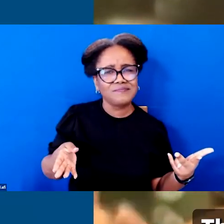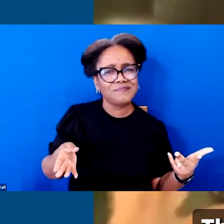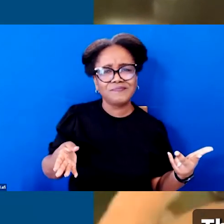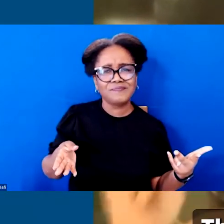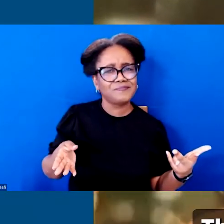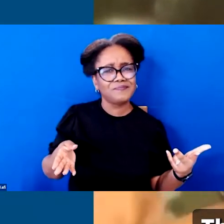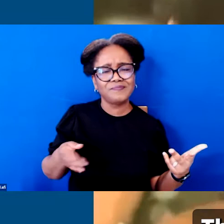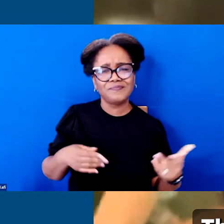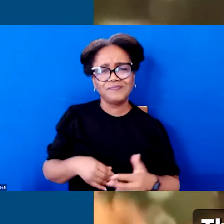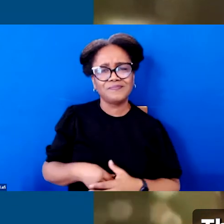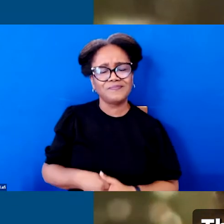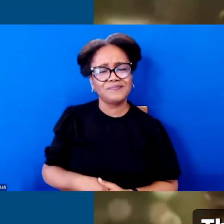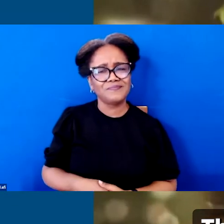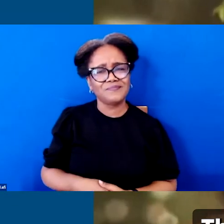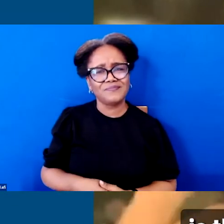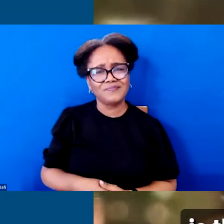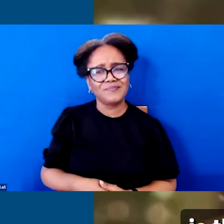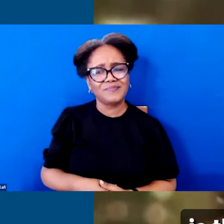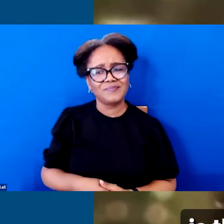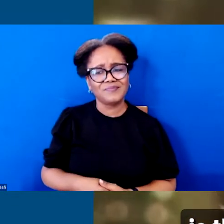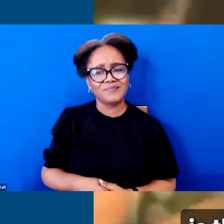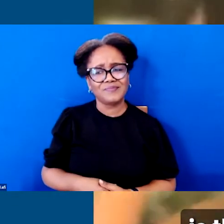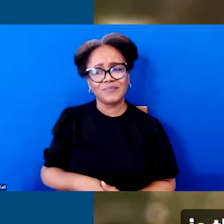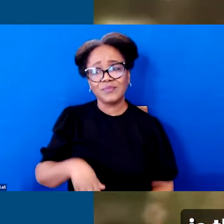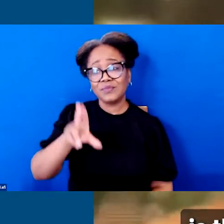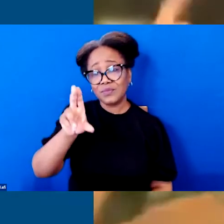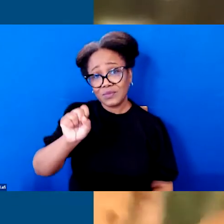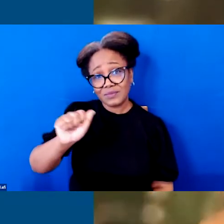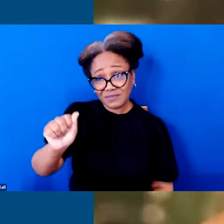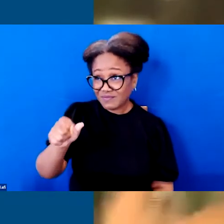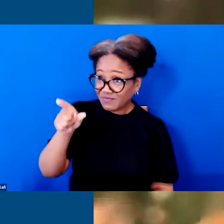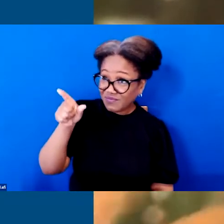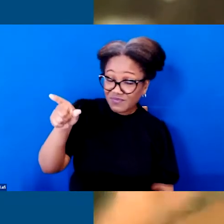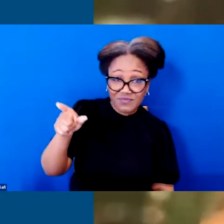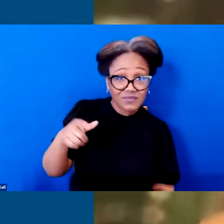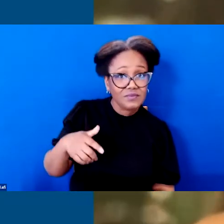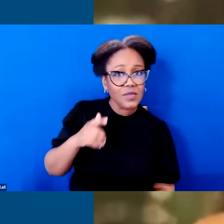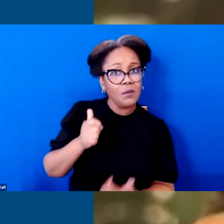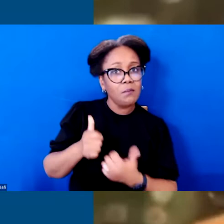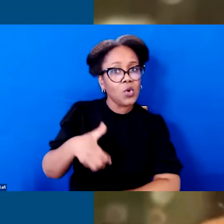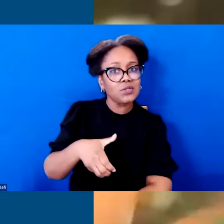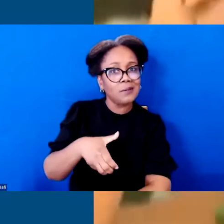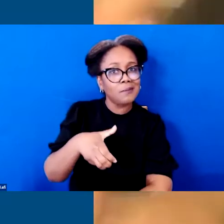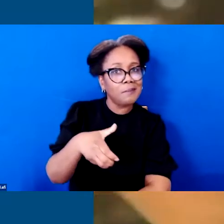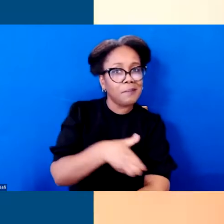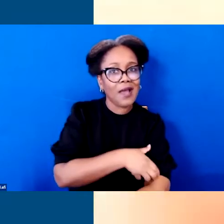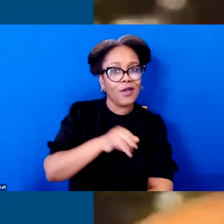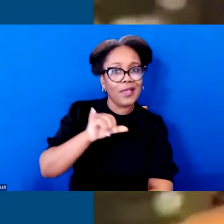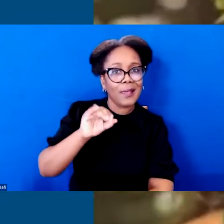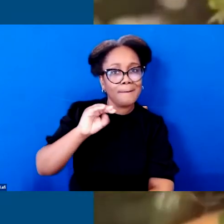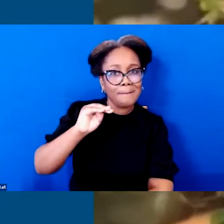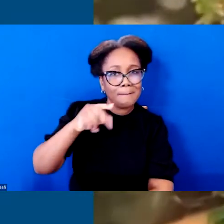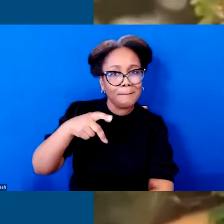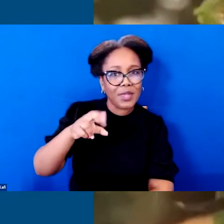The United States of America is the most powerful imperialist country in the world. In the